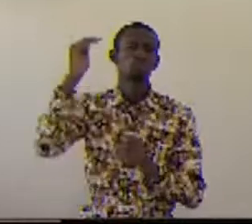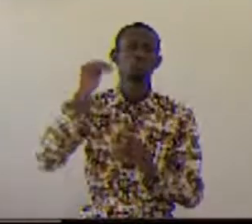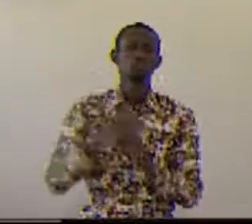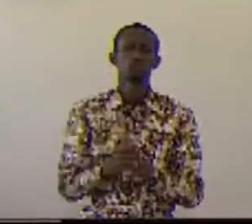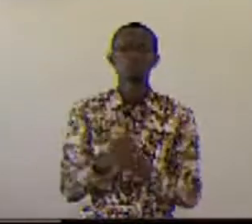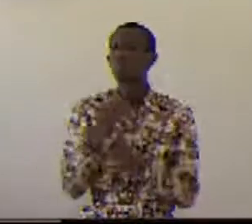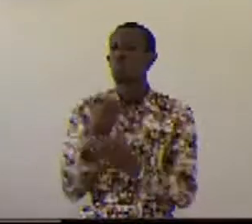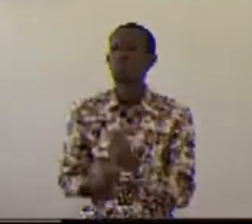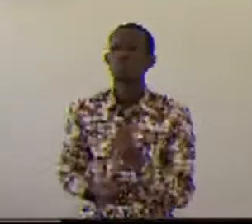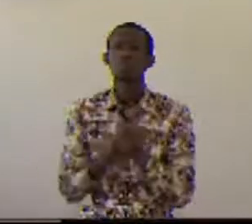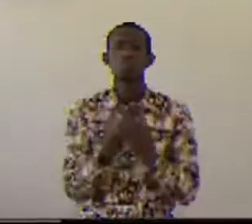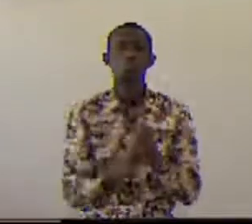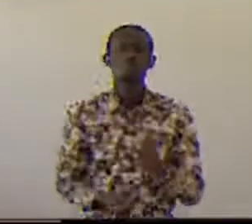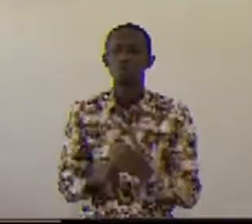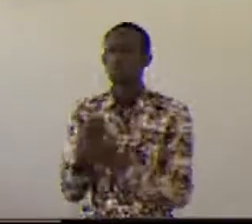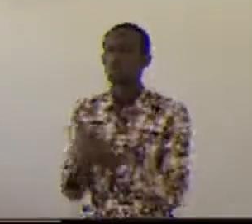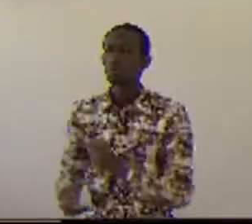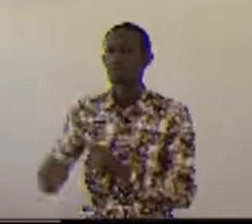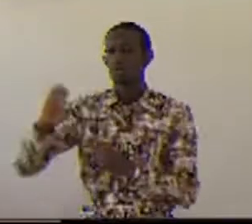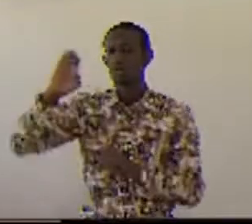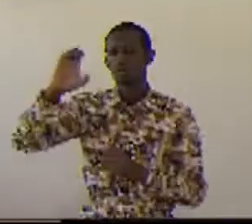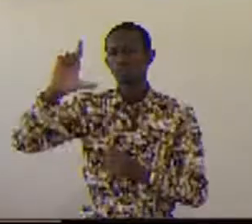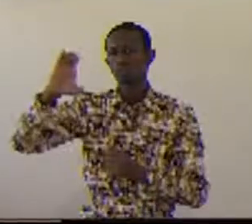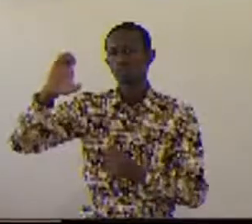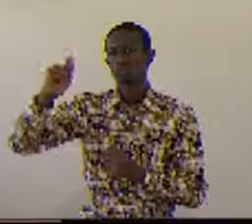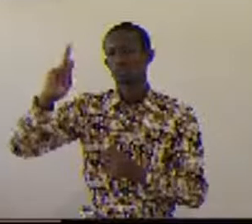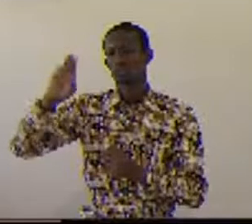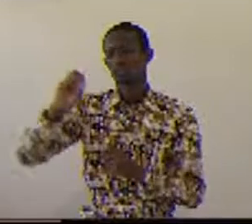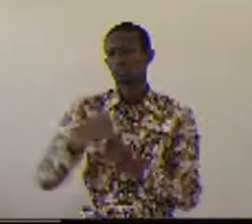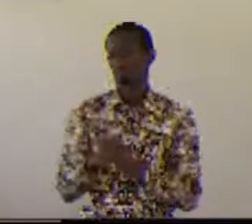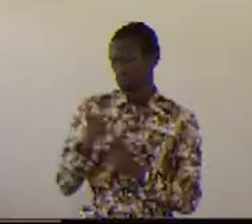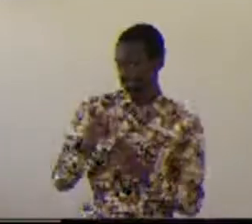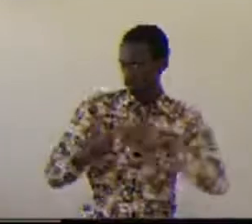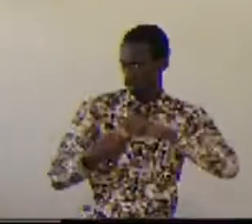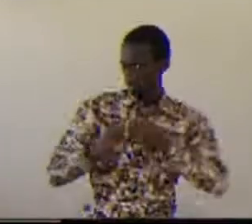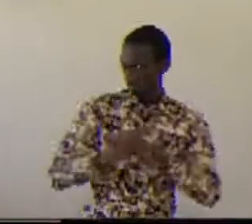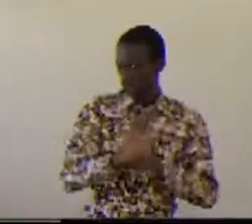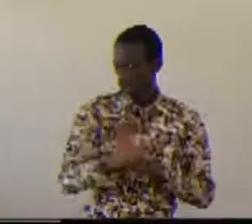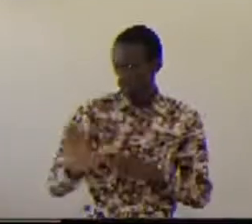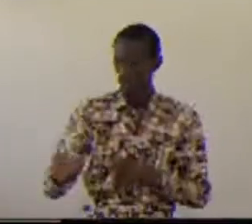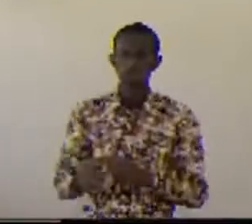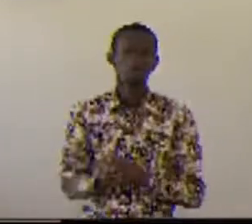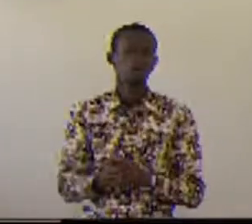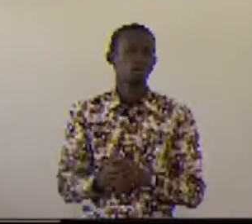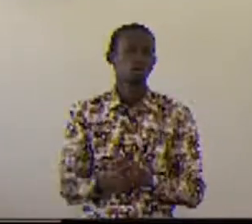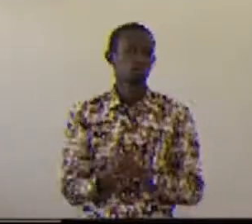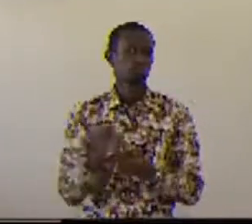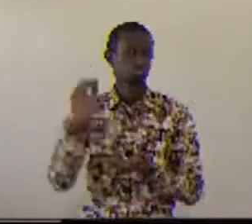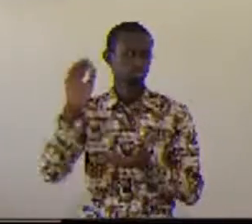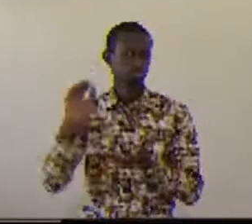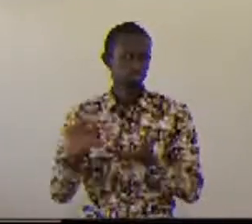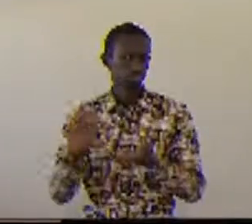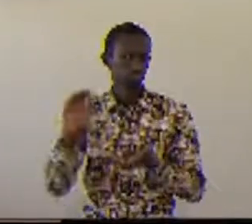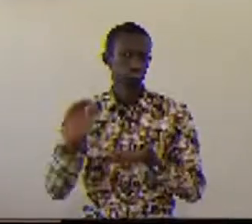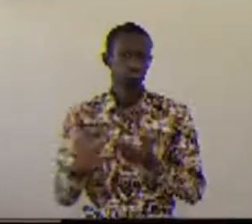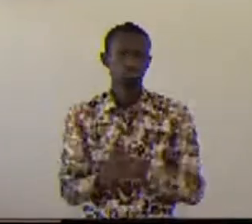electron. So metallic character decreases. And that is the reason why we said when moving